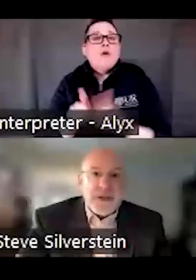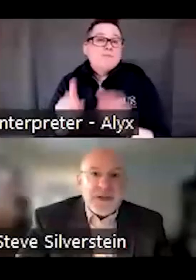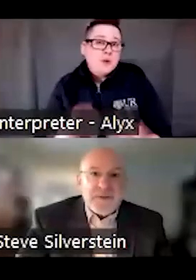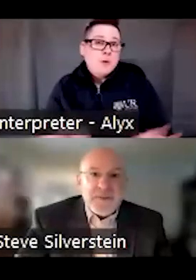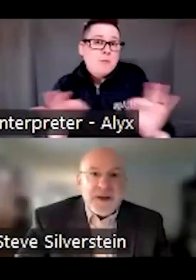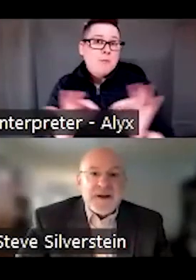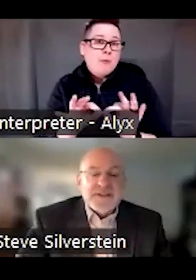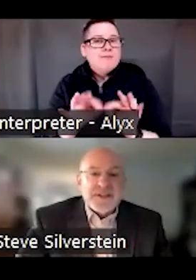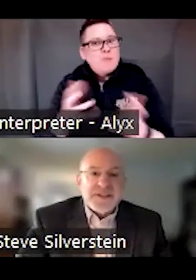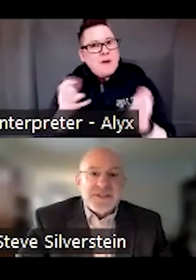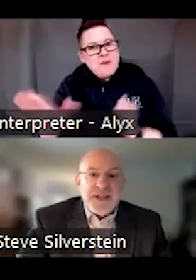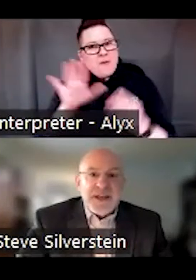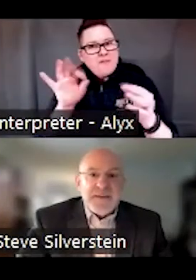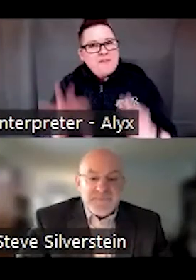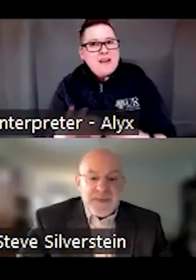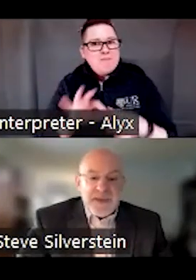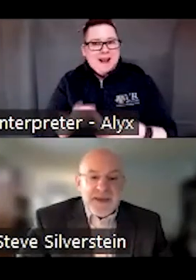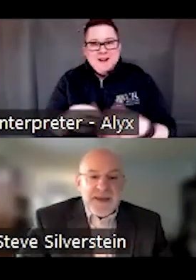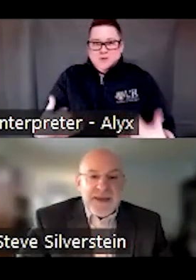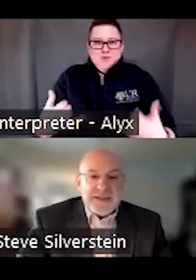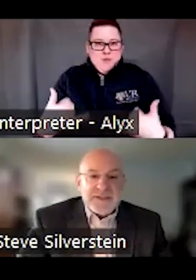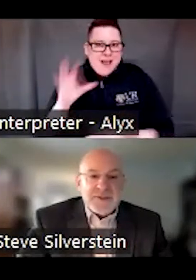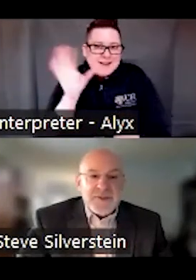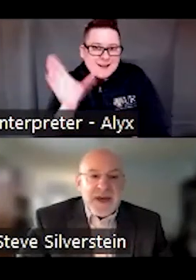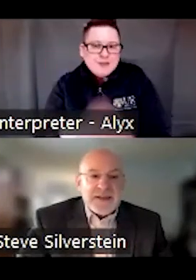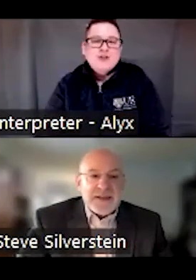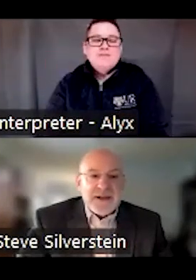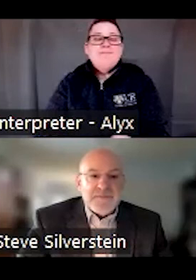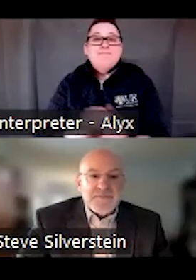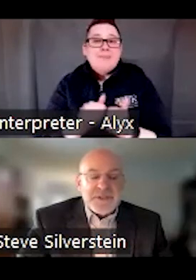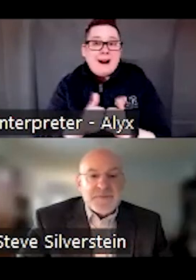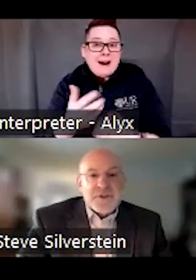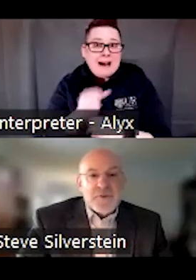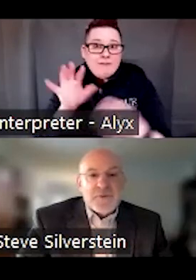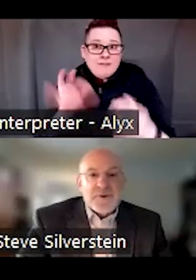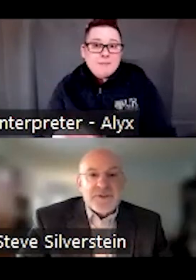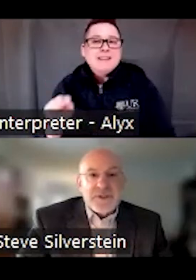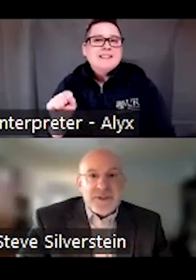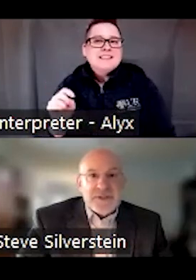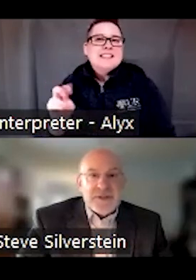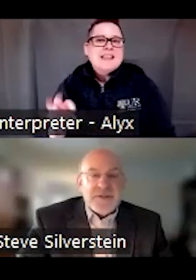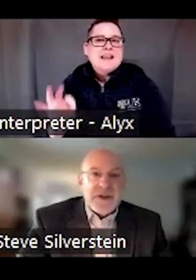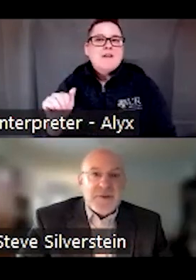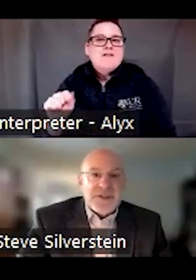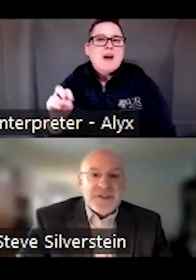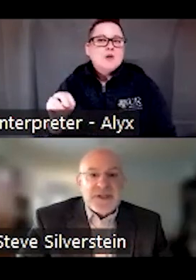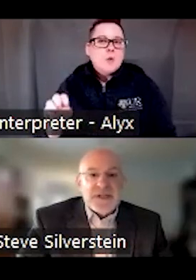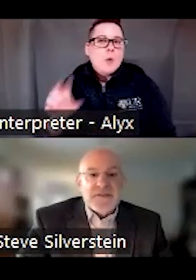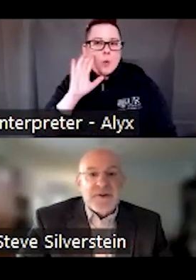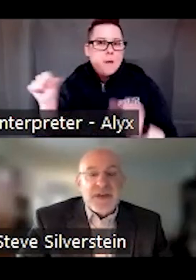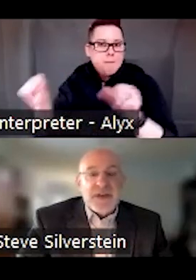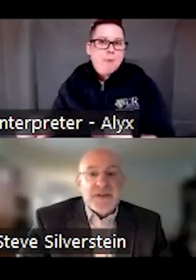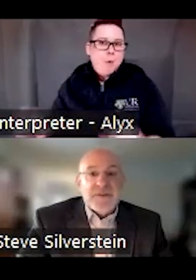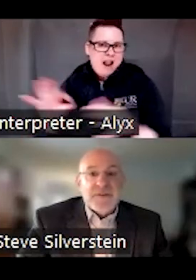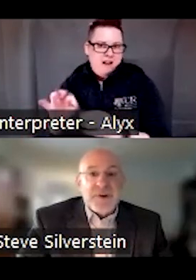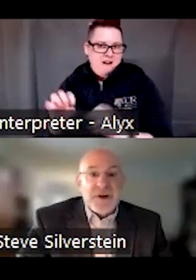that we get your feedback on the session today. And to do that, Steve Fasson will post a link to the evaluation at the